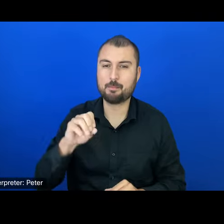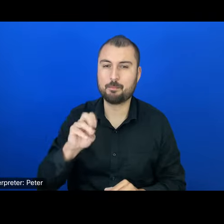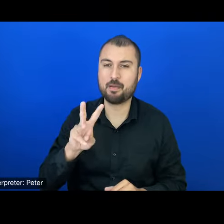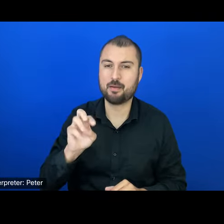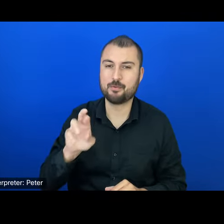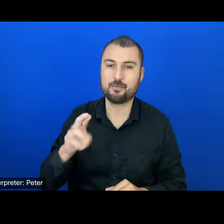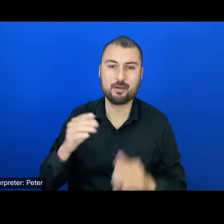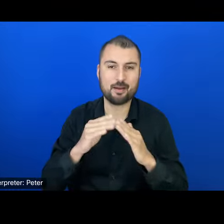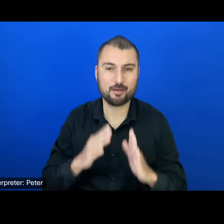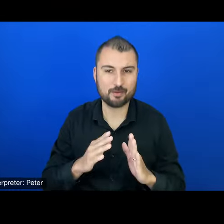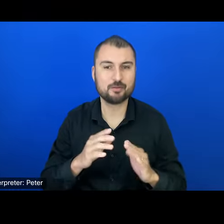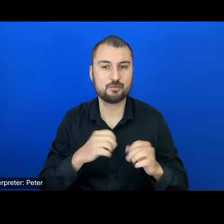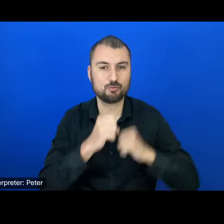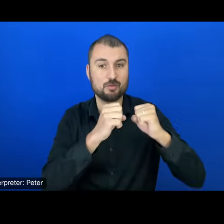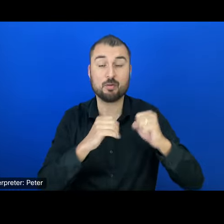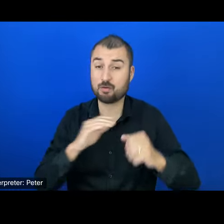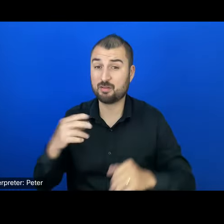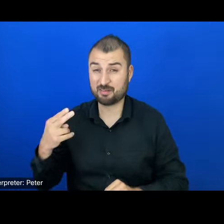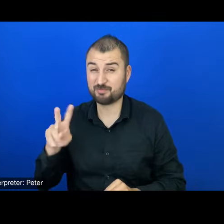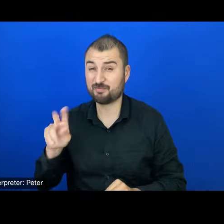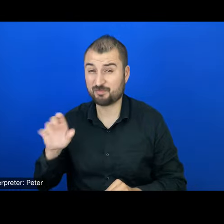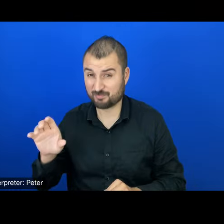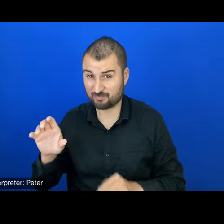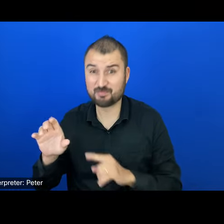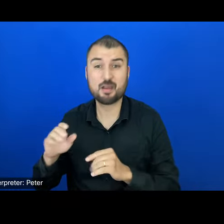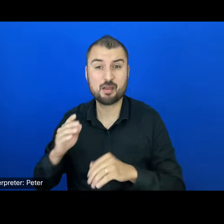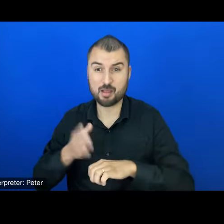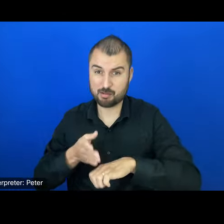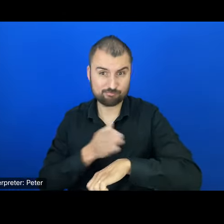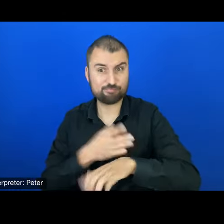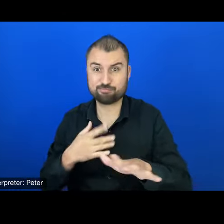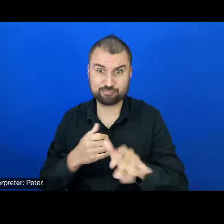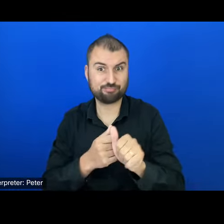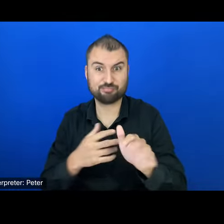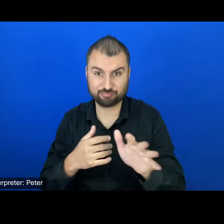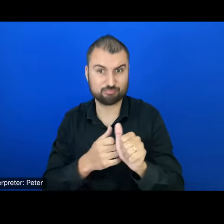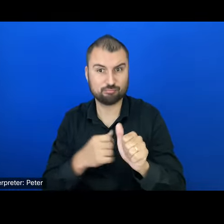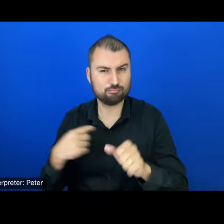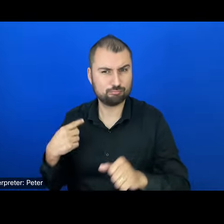the HVAC upgrades I've been doing these last almost a decade,